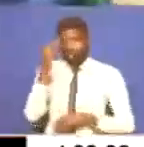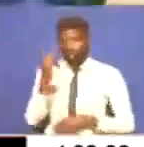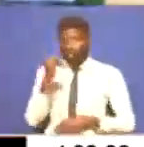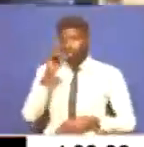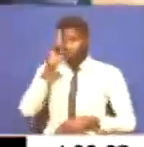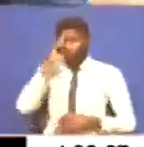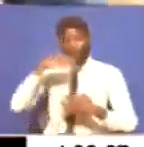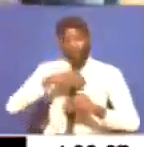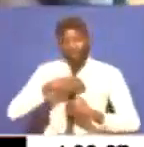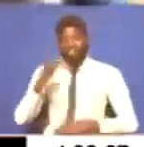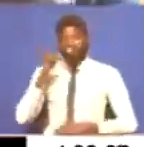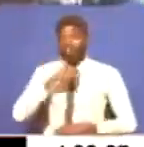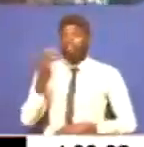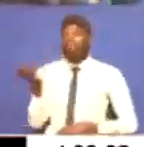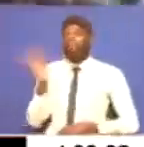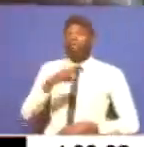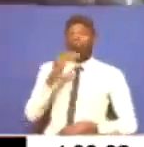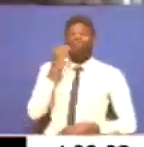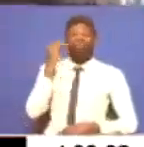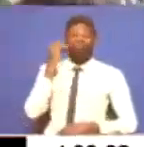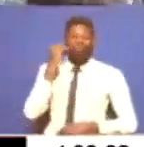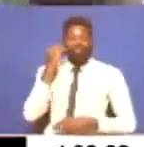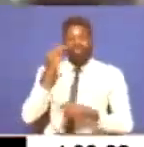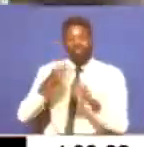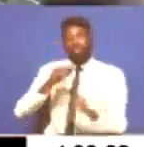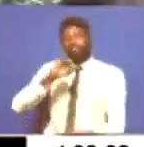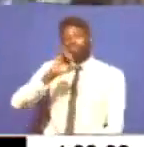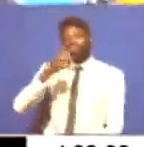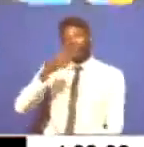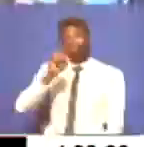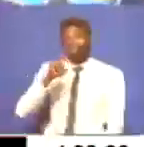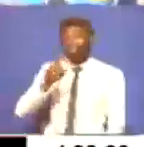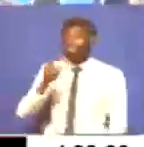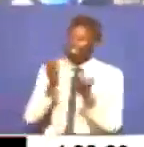John Areli after being in service for 42 years.